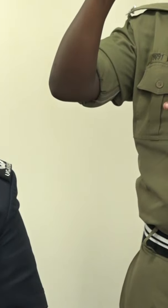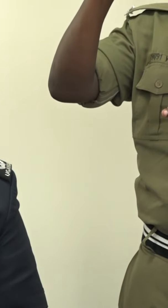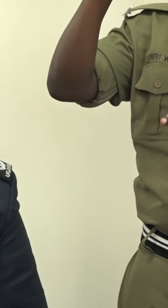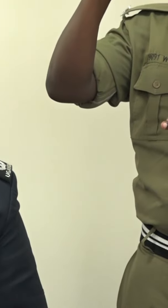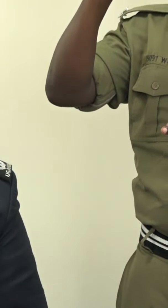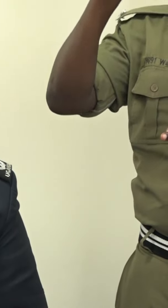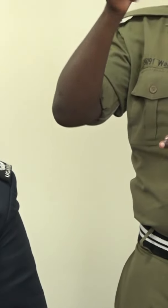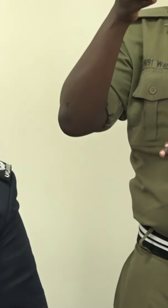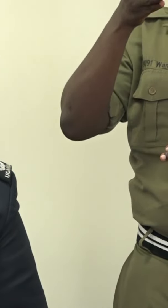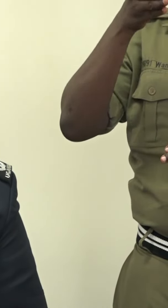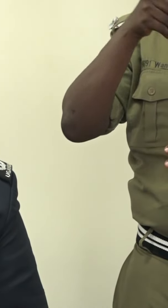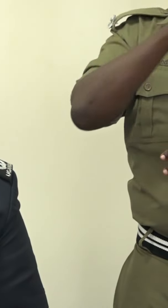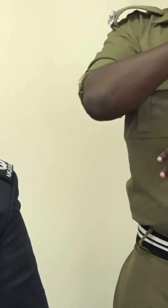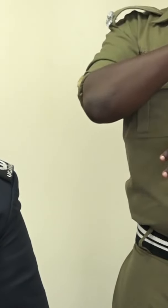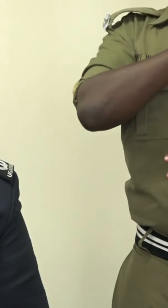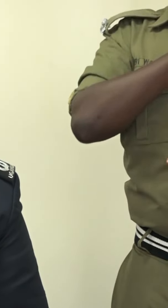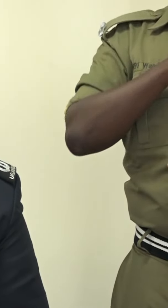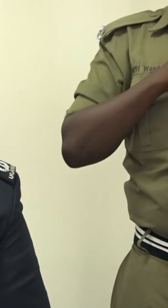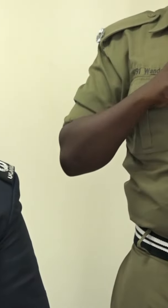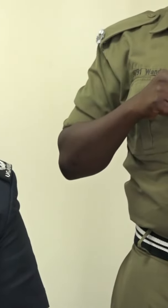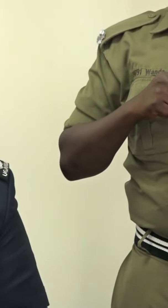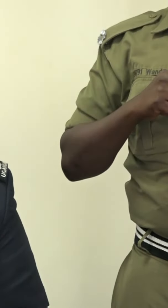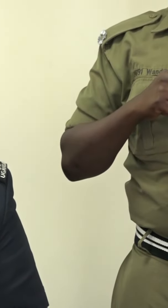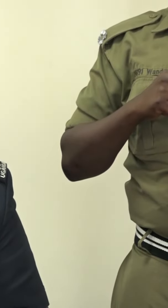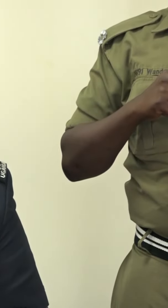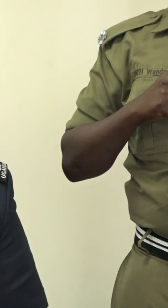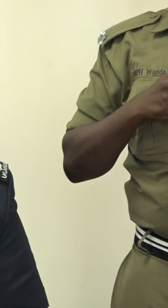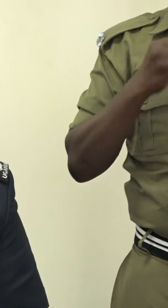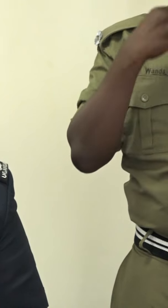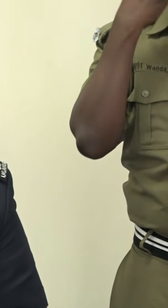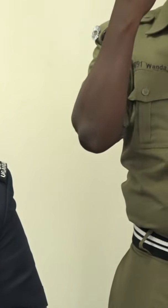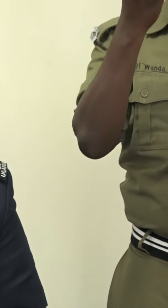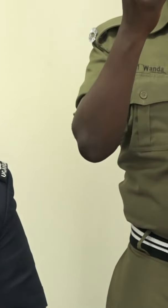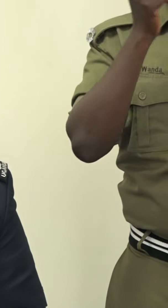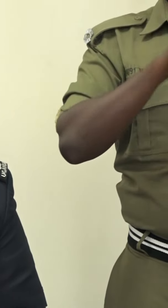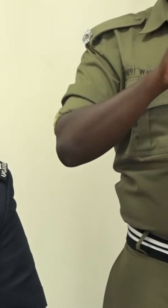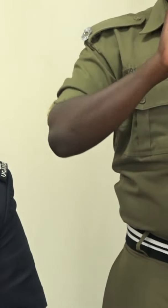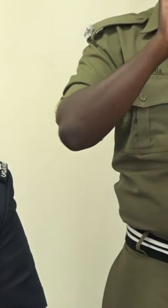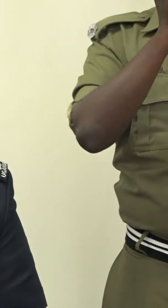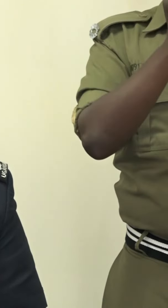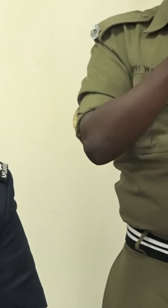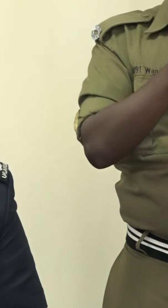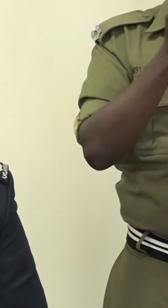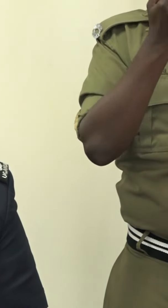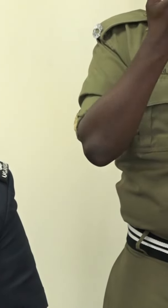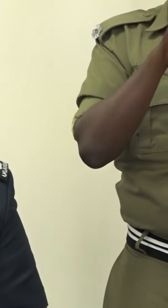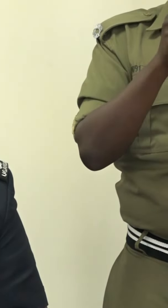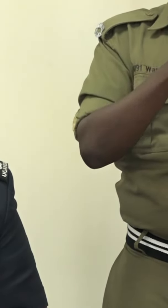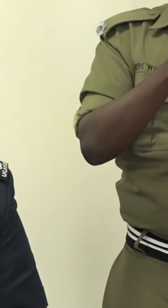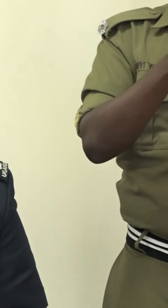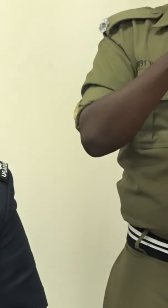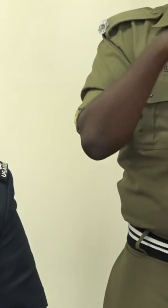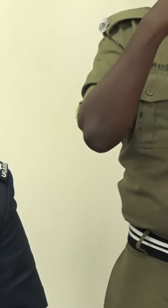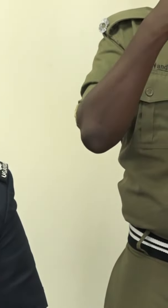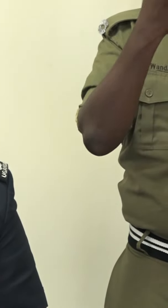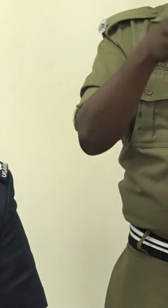and he declined and said that his family had already been calculated by God. So